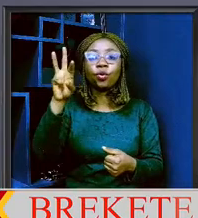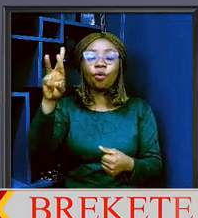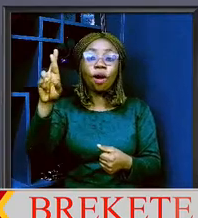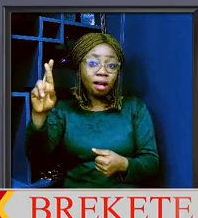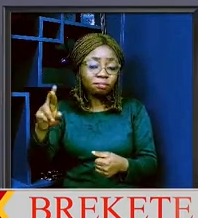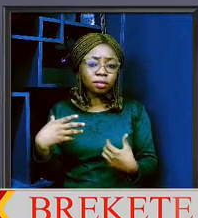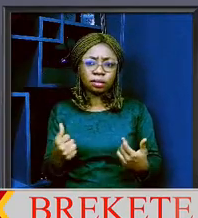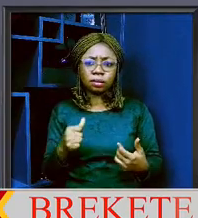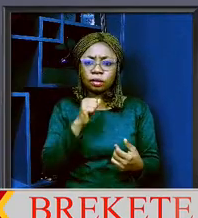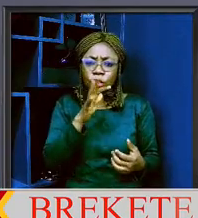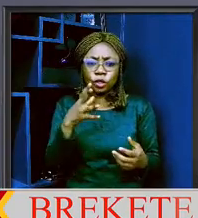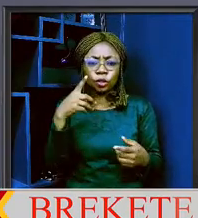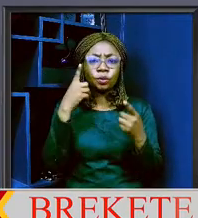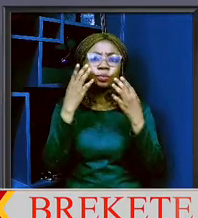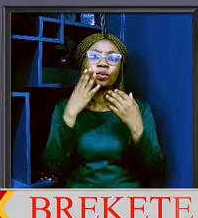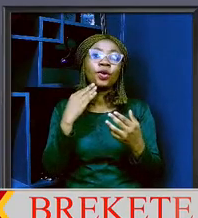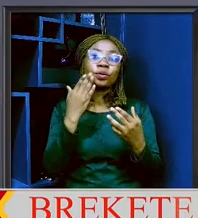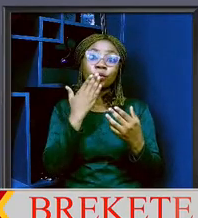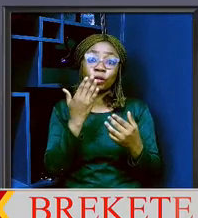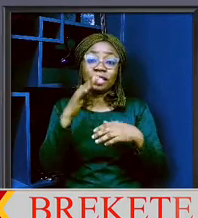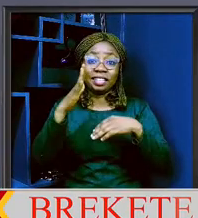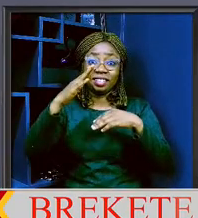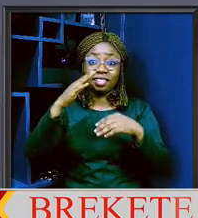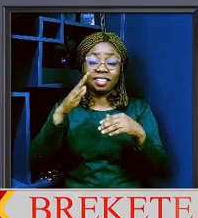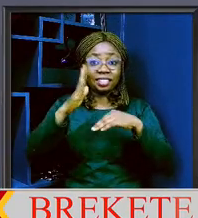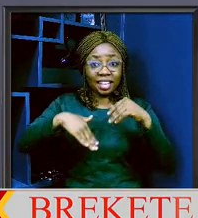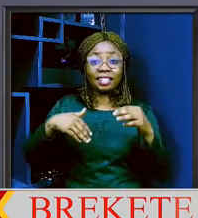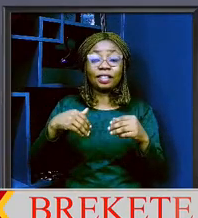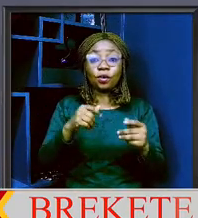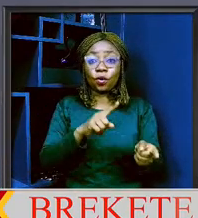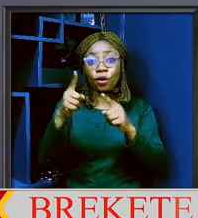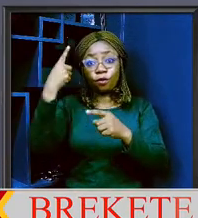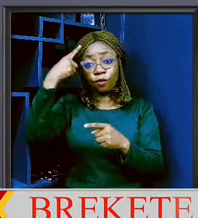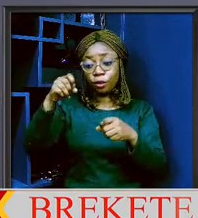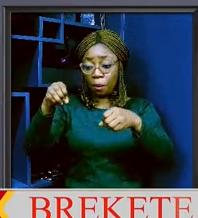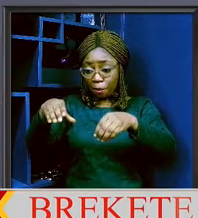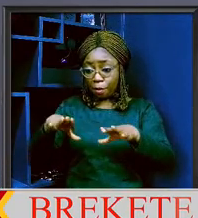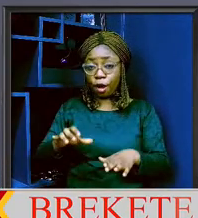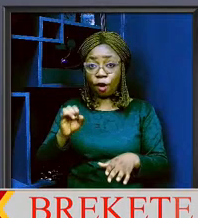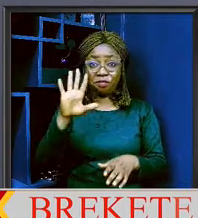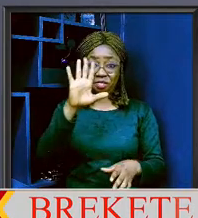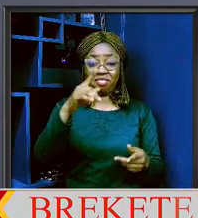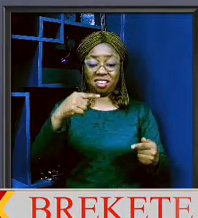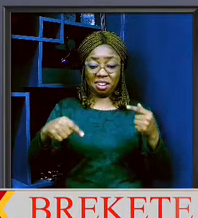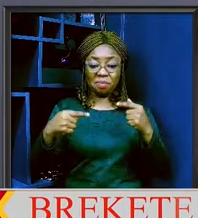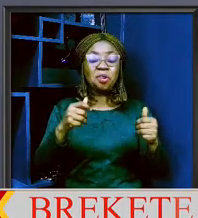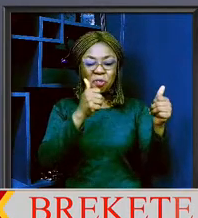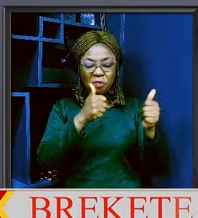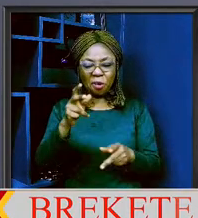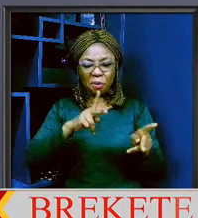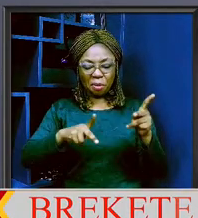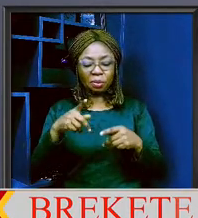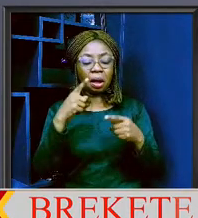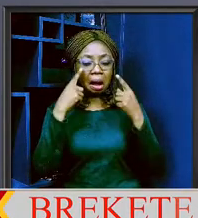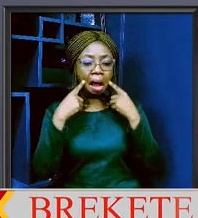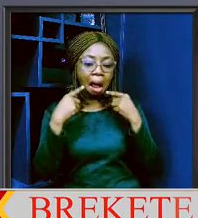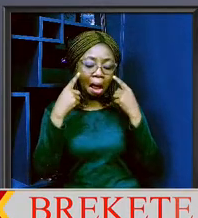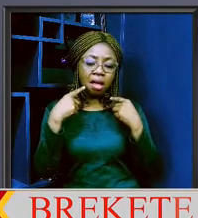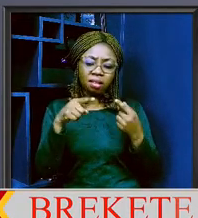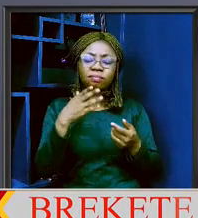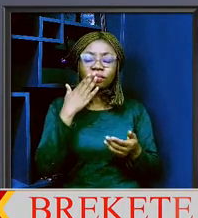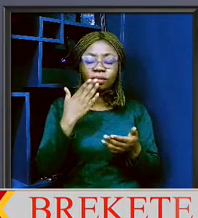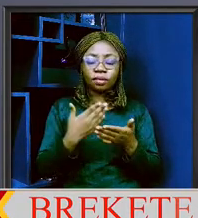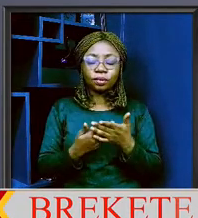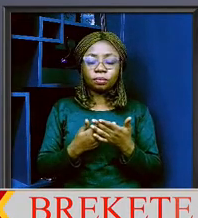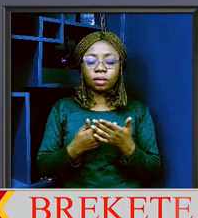make you attend the funeral of your enemy you go follow people they cry he was a good man for your heart